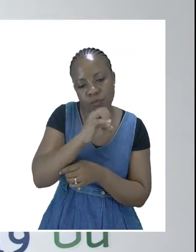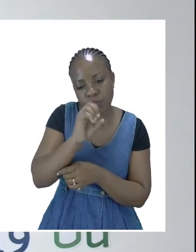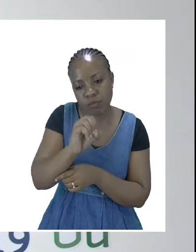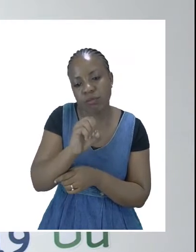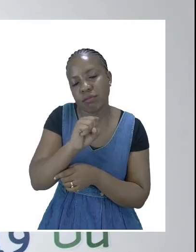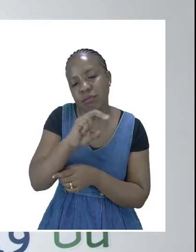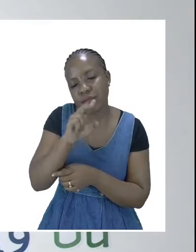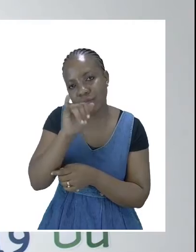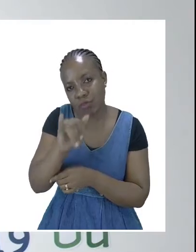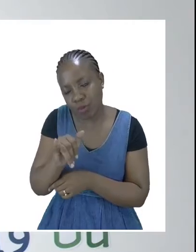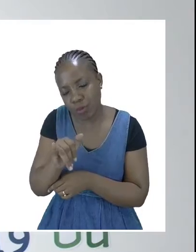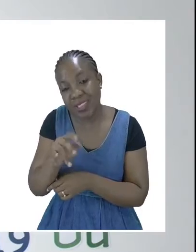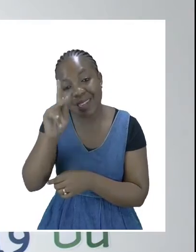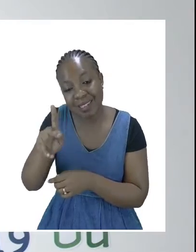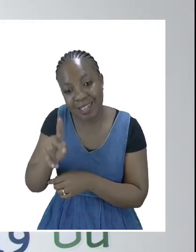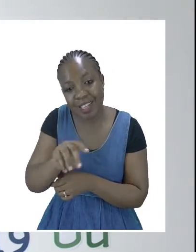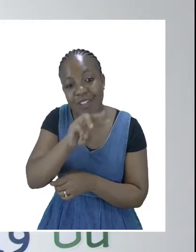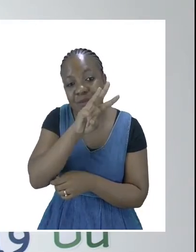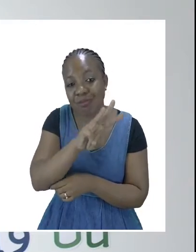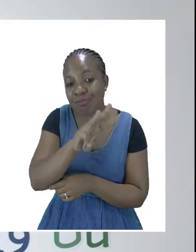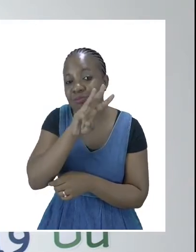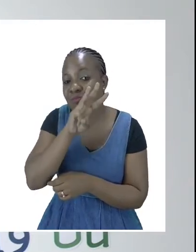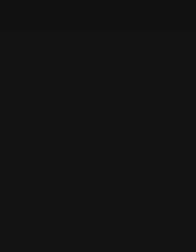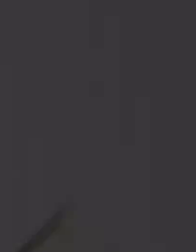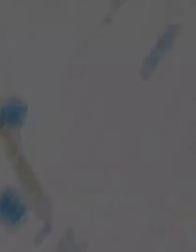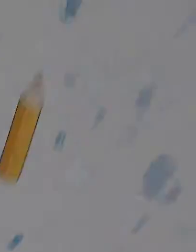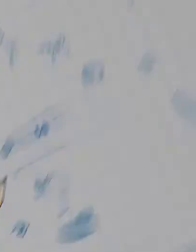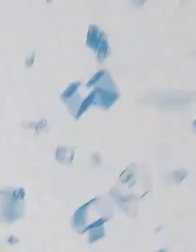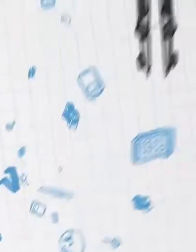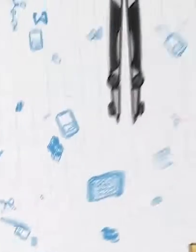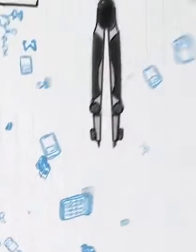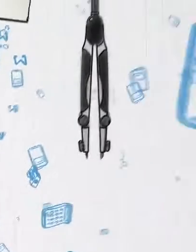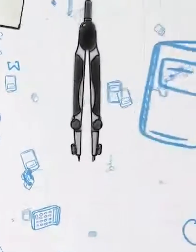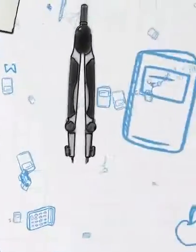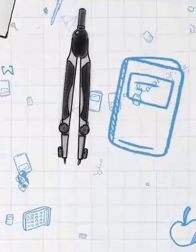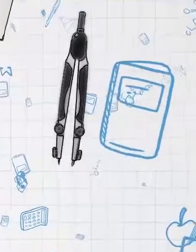our website, Zoshi Online.